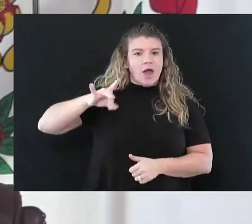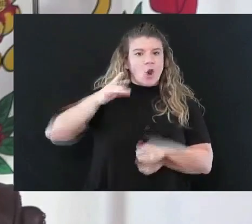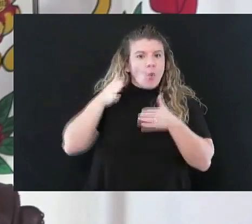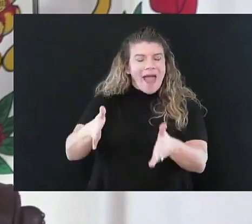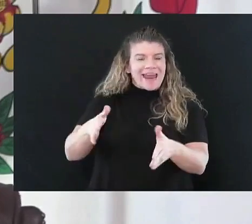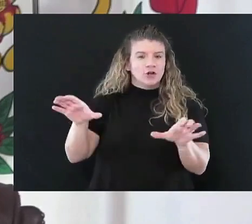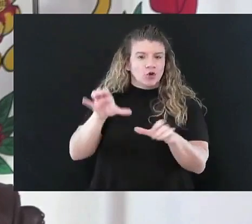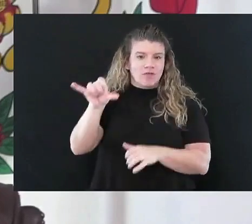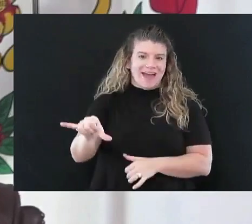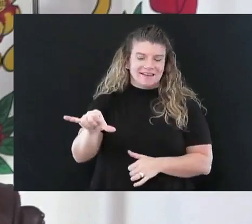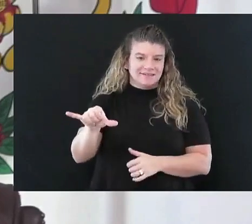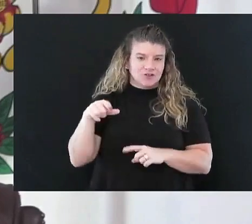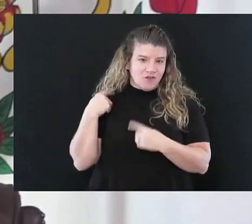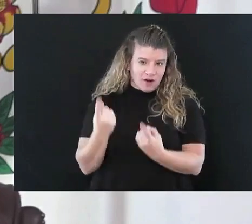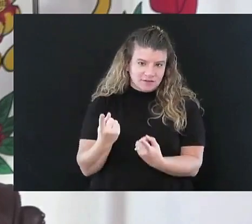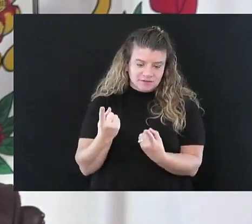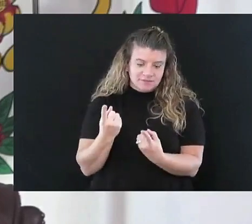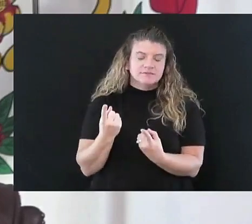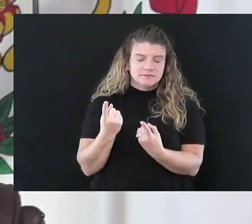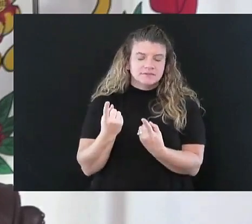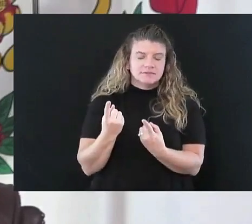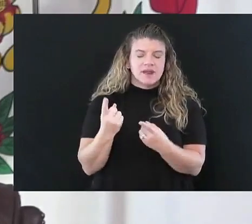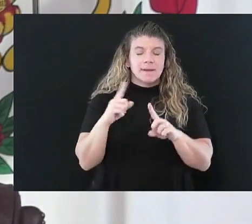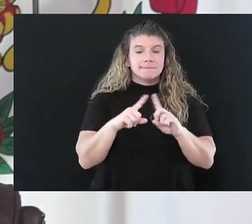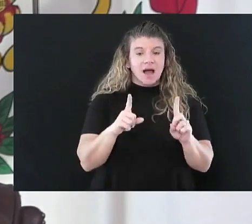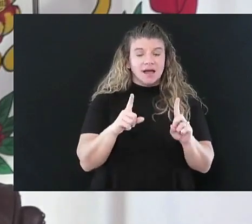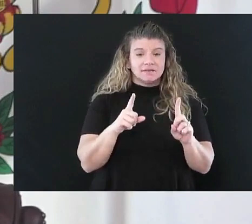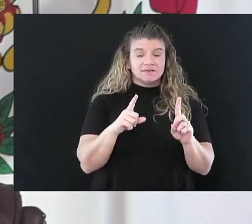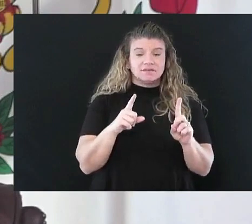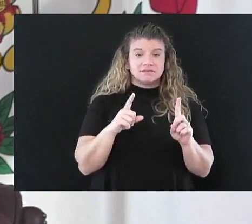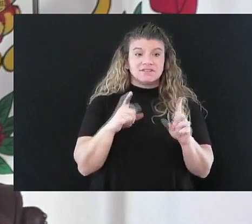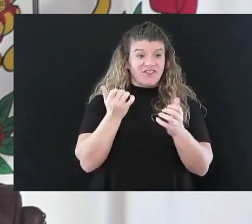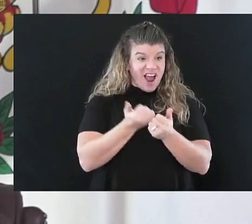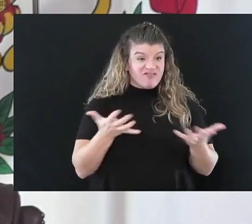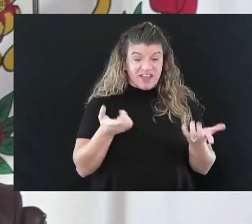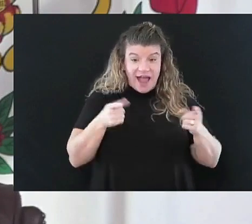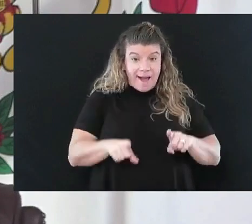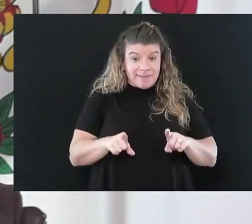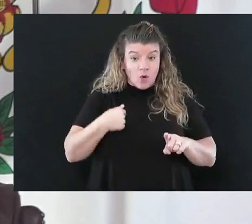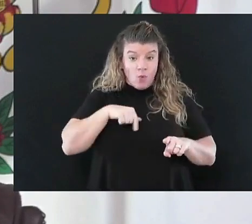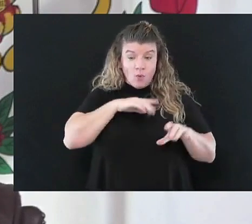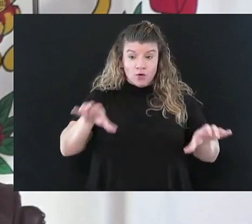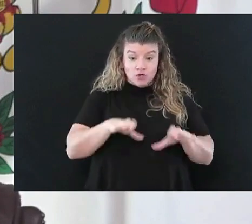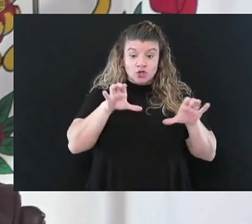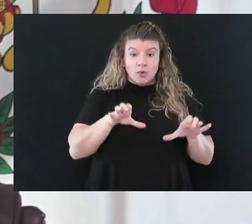able to do that right yet, but from the standpoint of everything else we're doing,